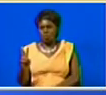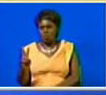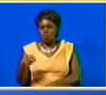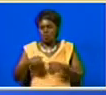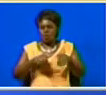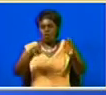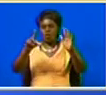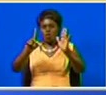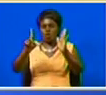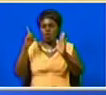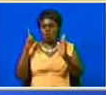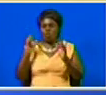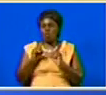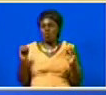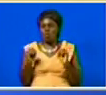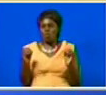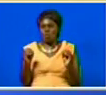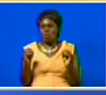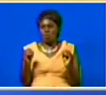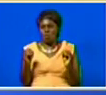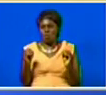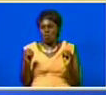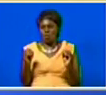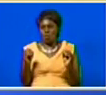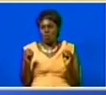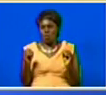with the law relating to the management of funds